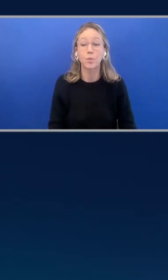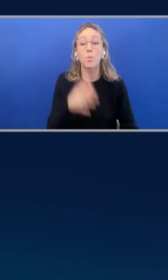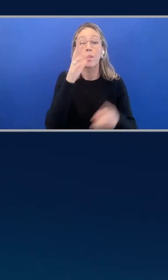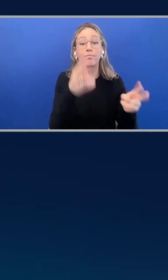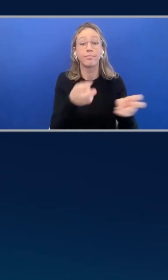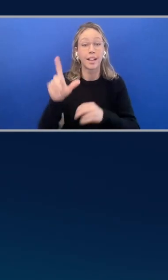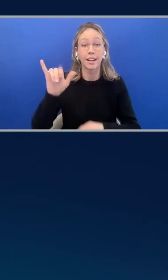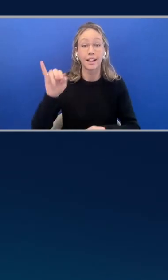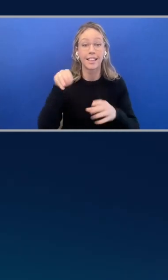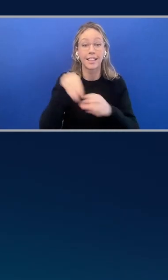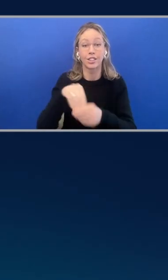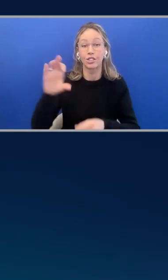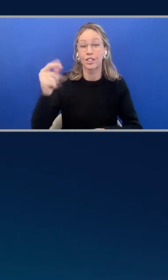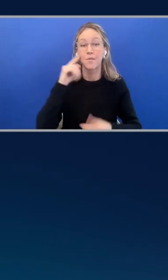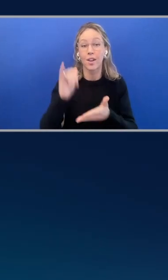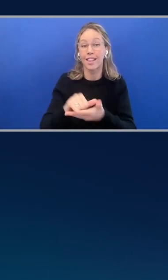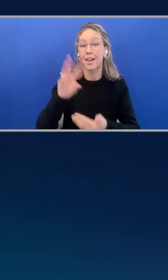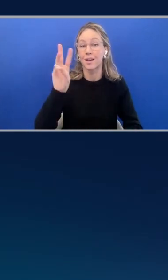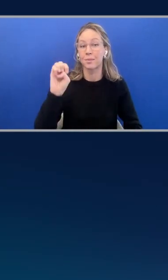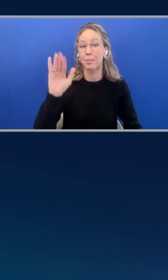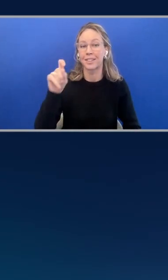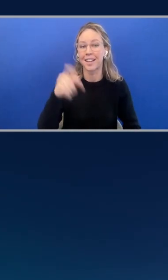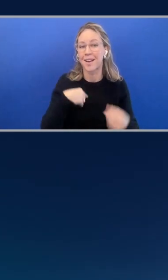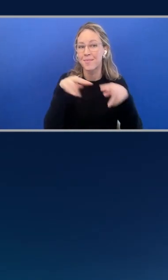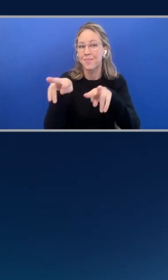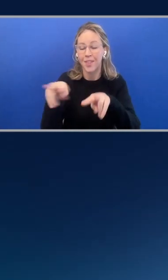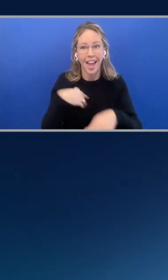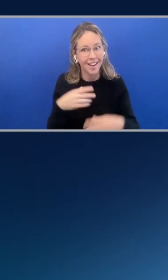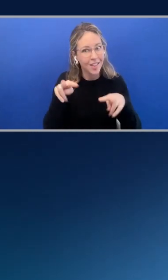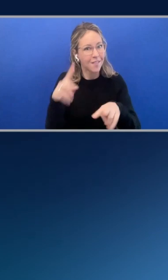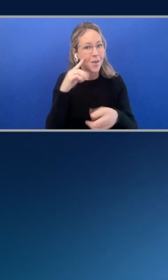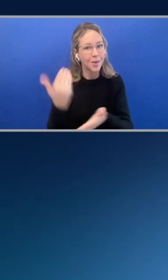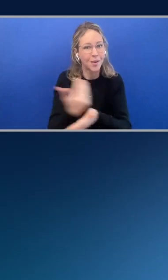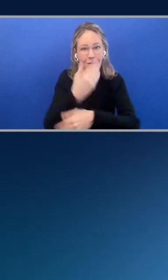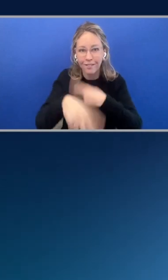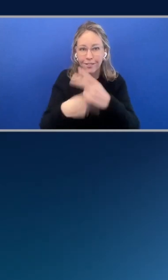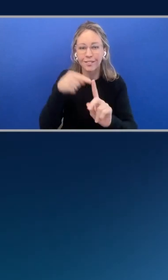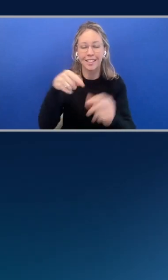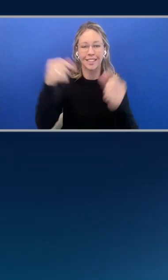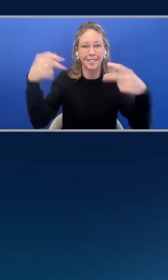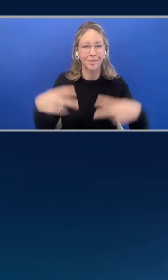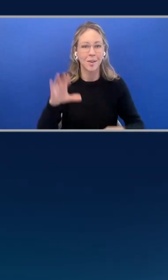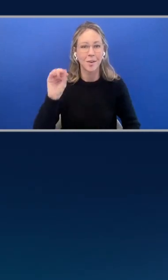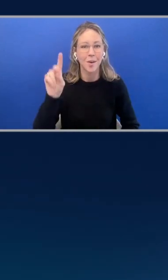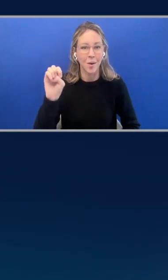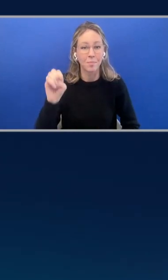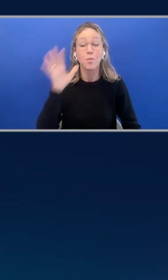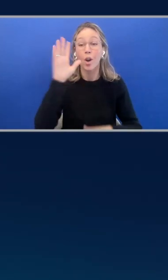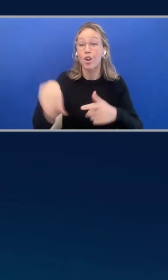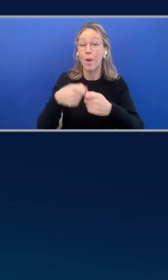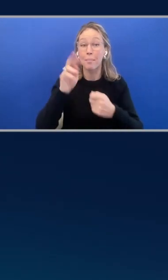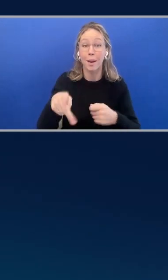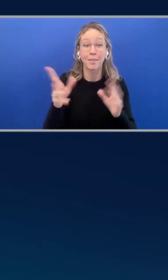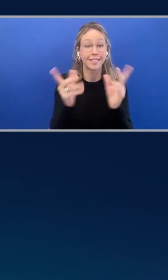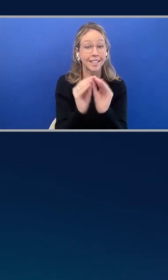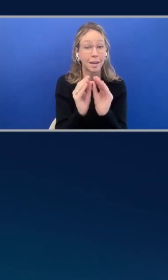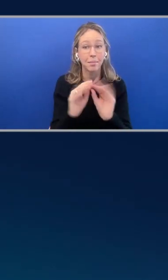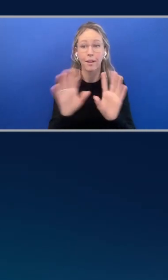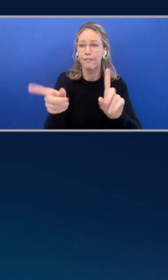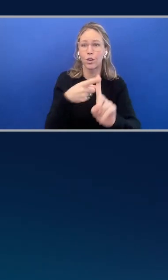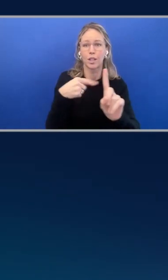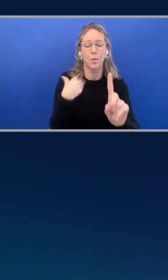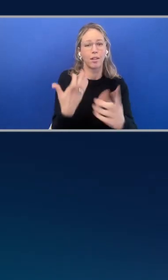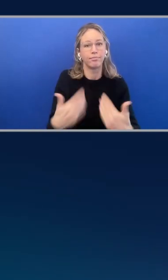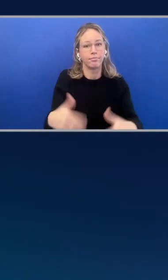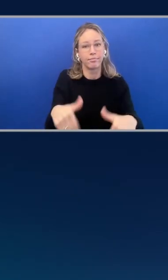that webpage so you can go check it out and be on the lookout for the new version of the code. We're wrapping up the segment. I'll first of all give a